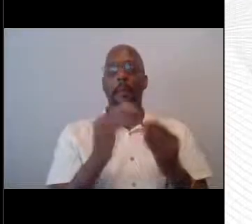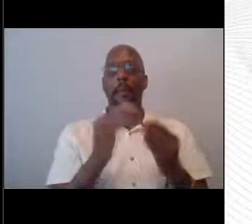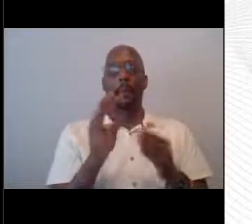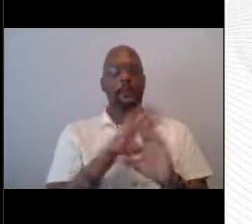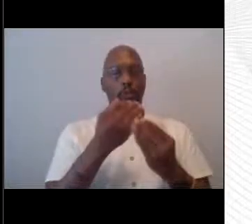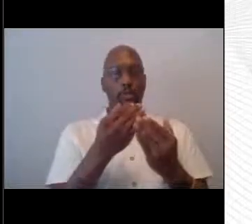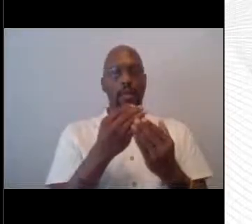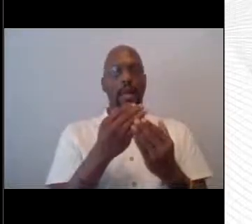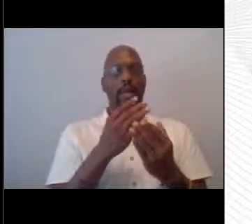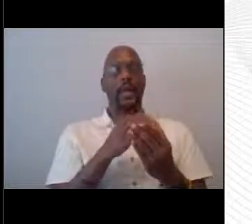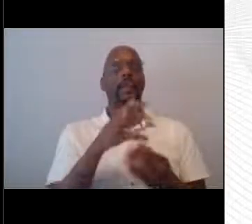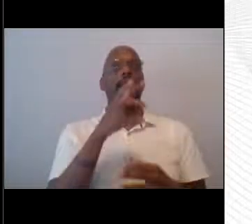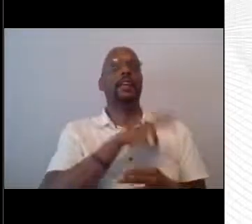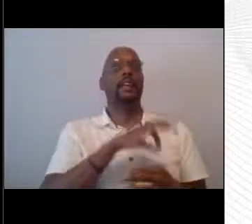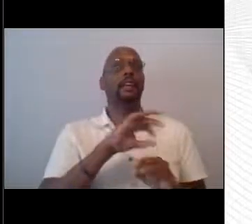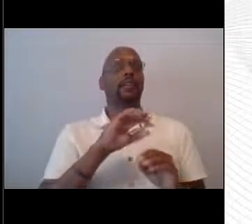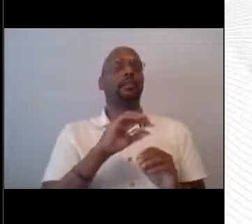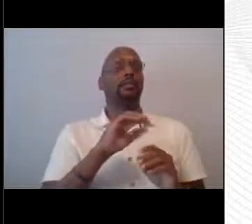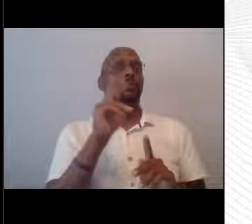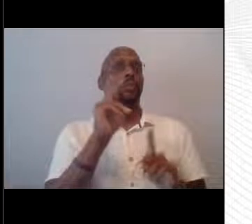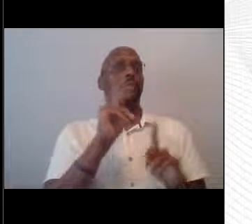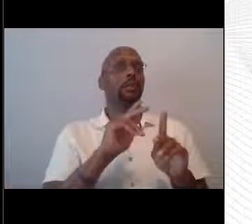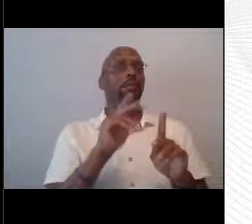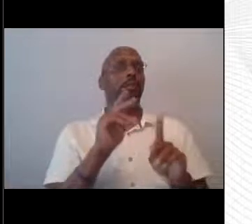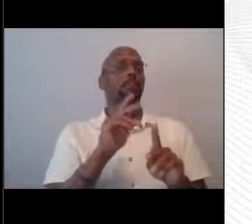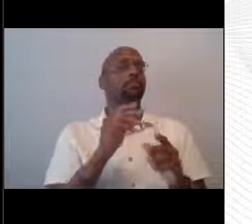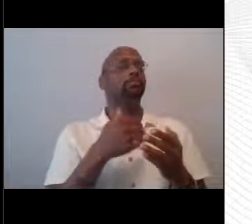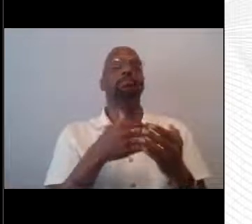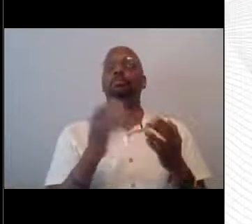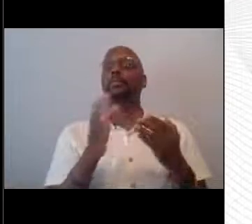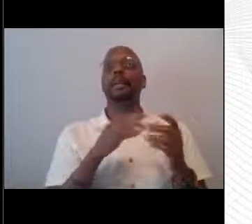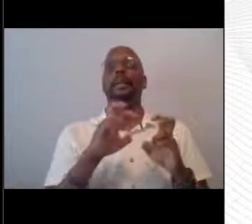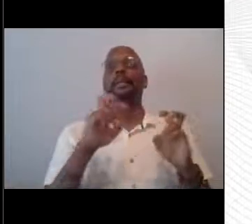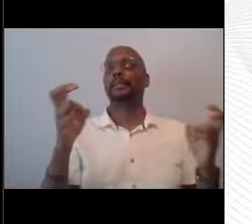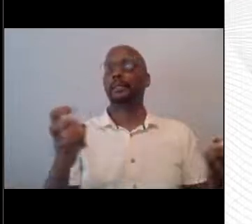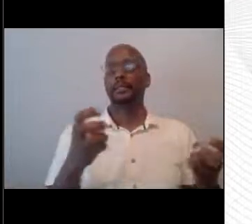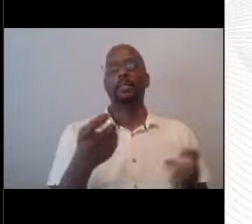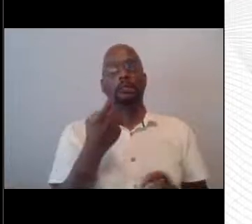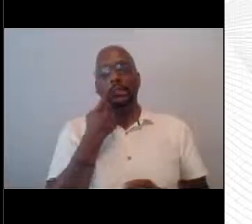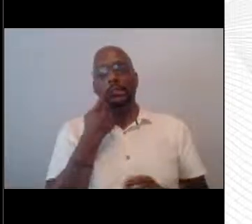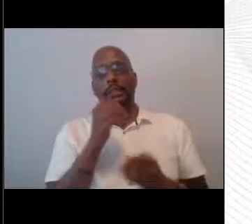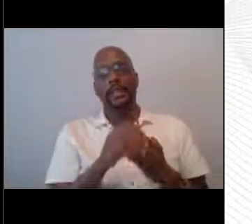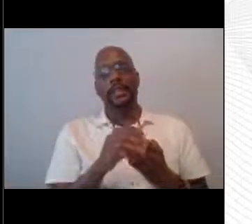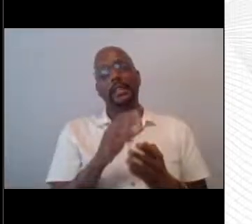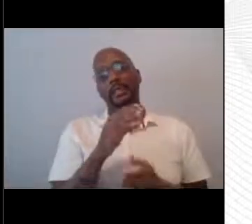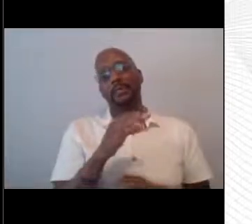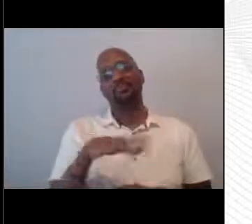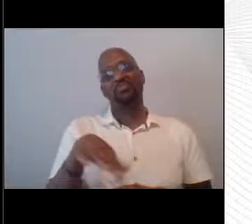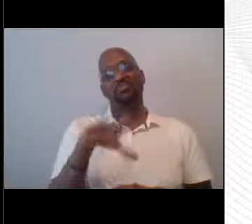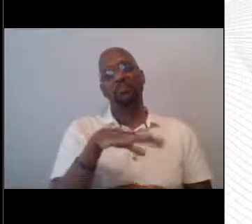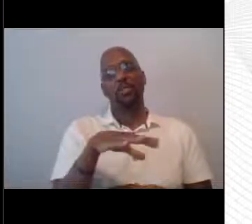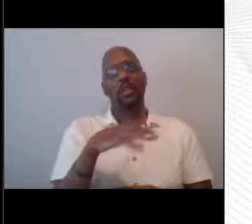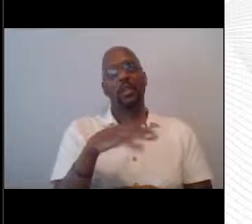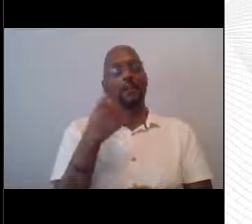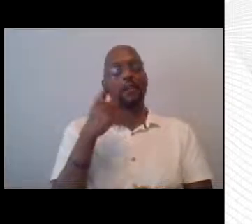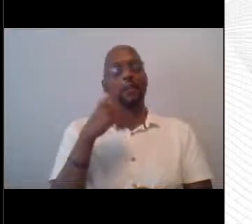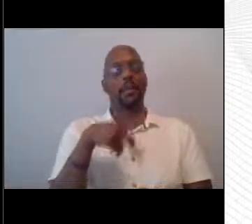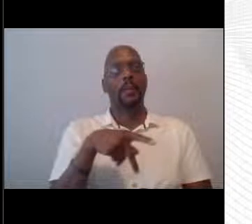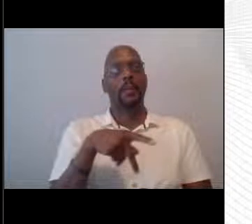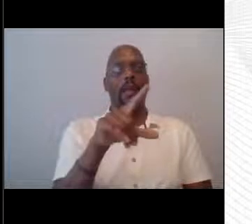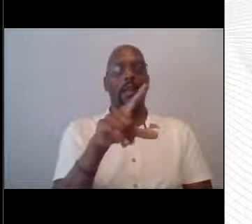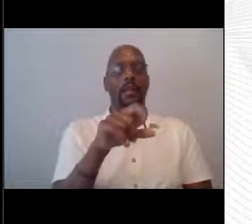on all issues. Recently, he led the local coordination for the pilot project in Los Angeles